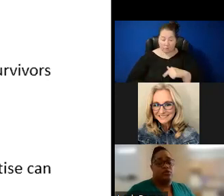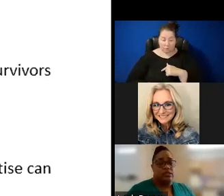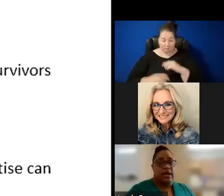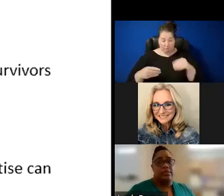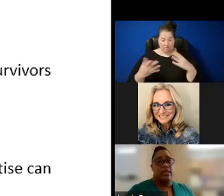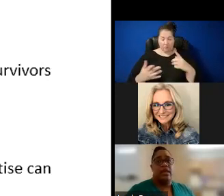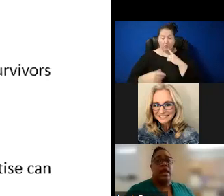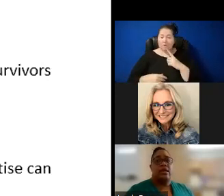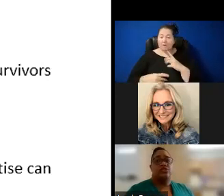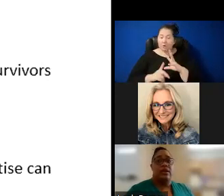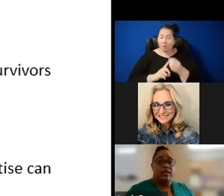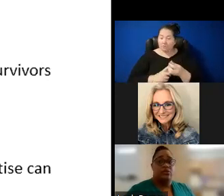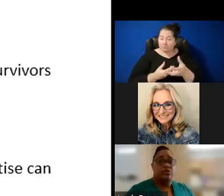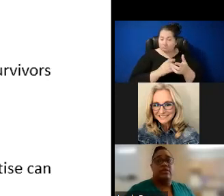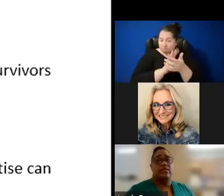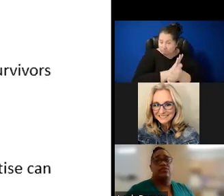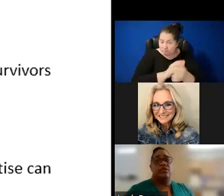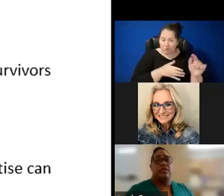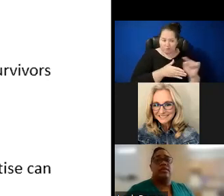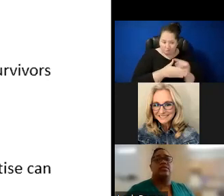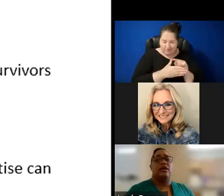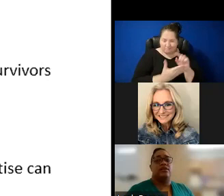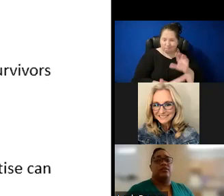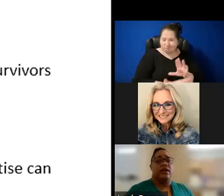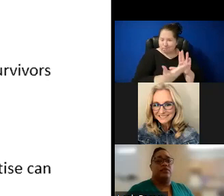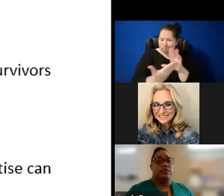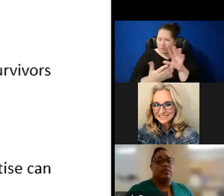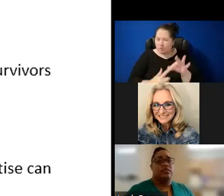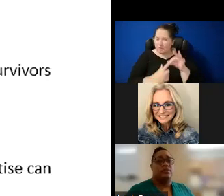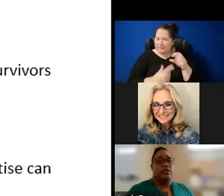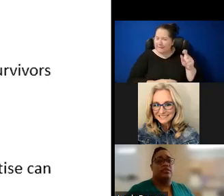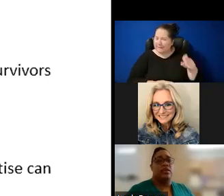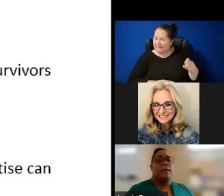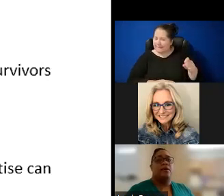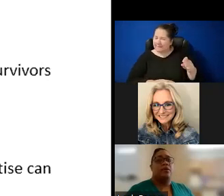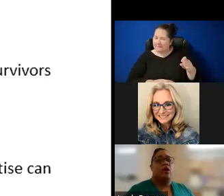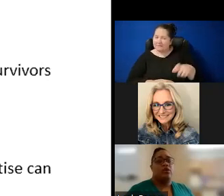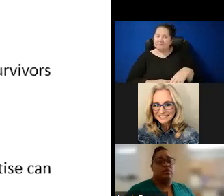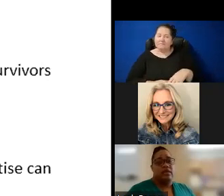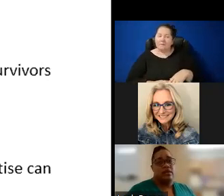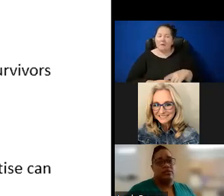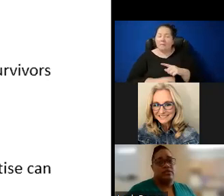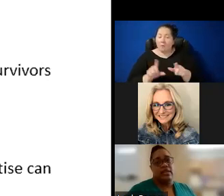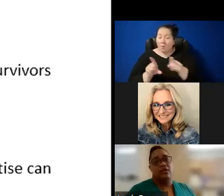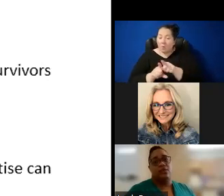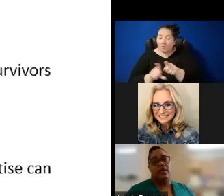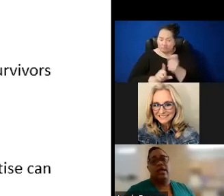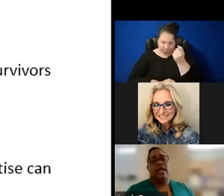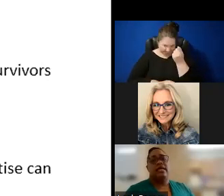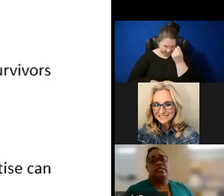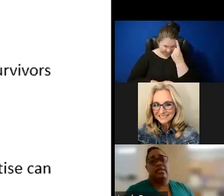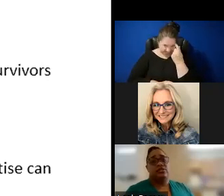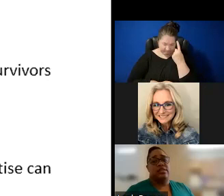only culturally competent and trained to address these unique needs of our survivors within these communities, but we also get an understanding of